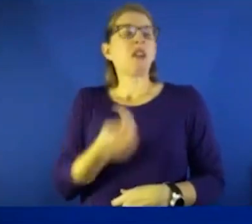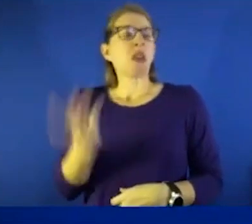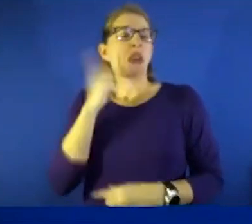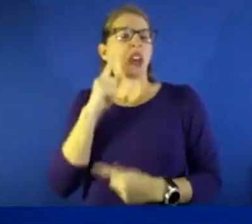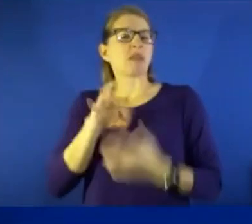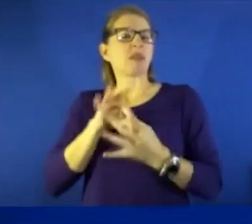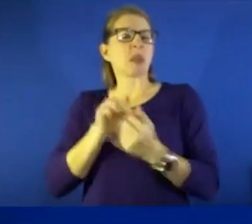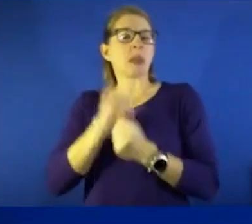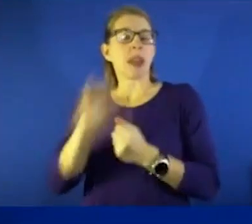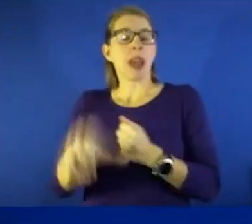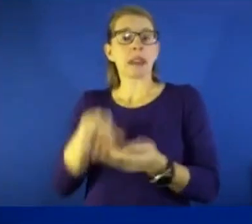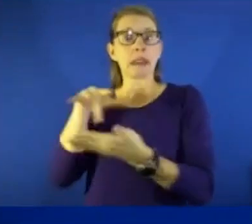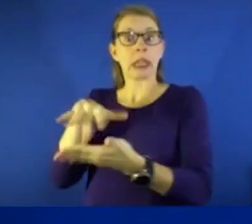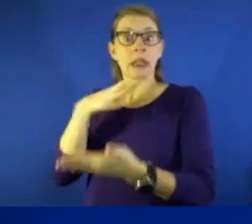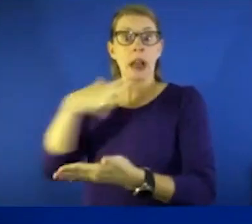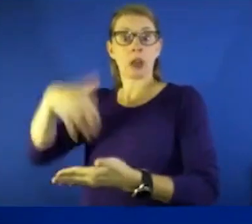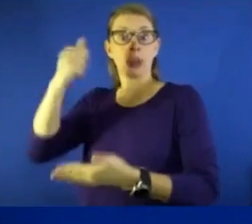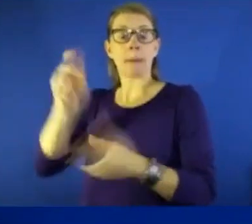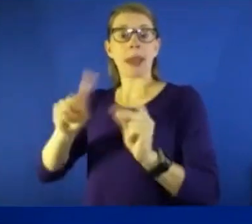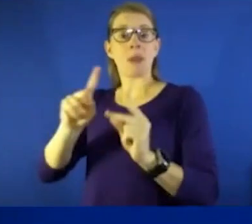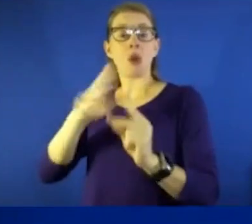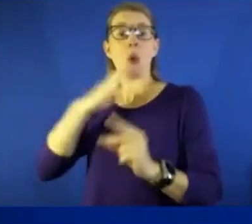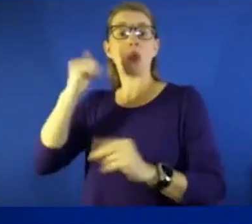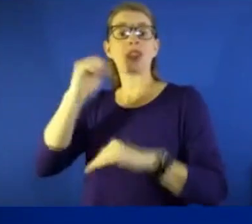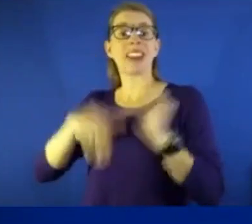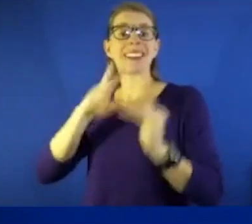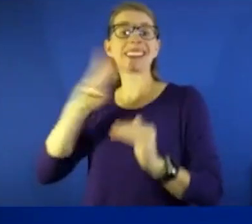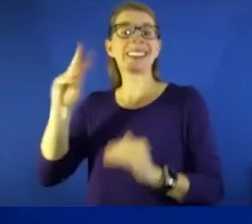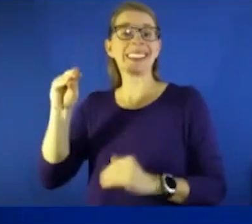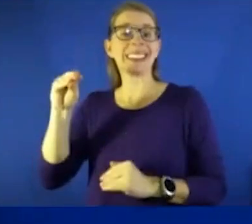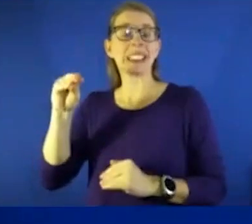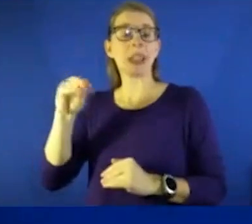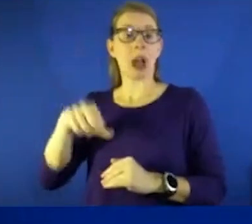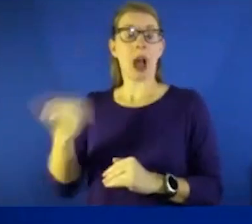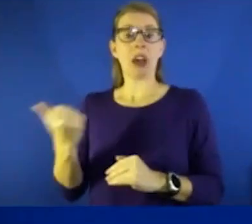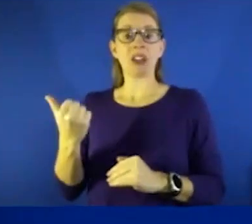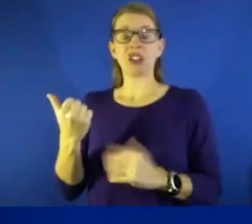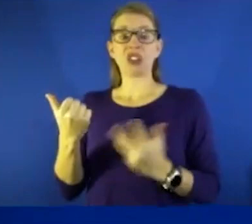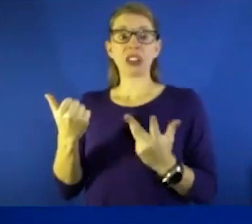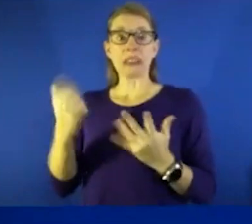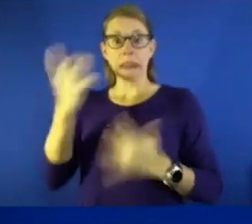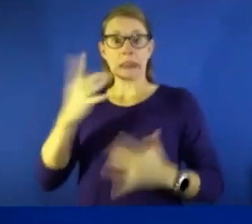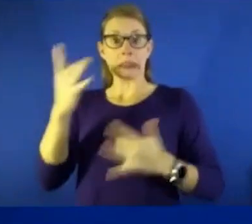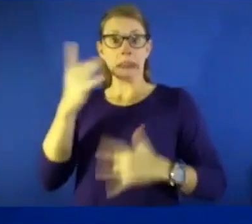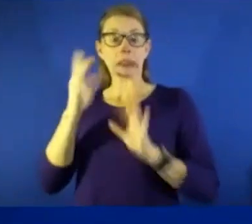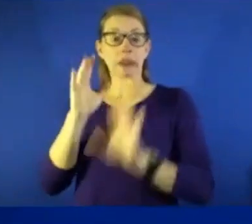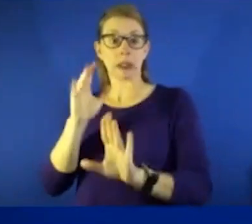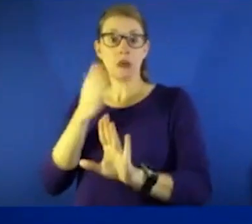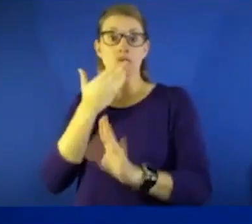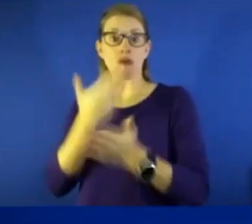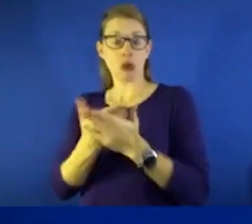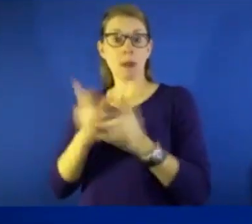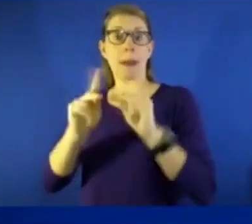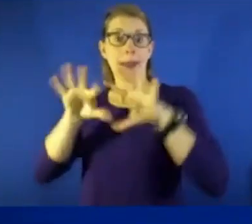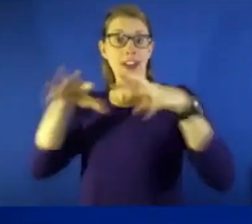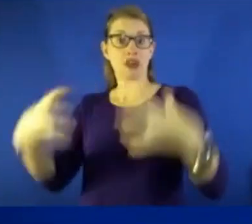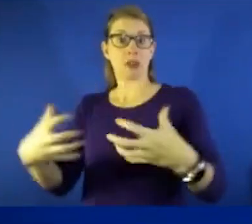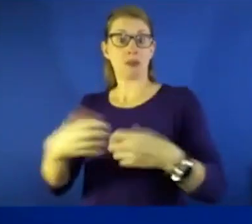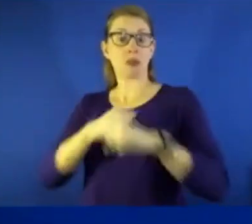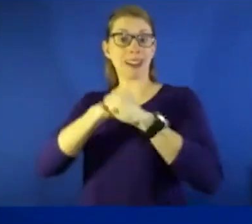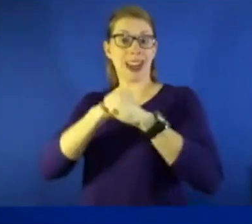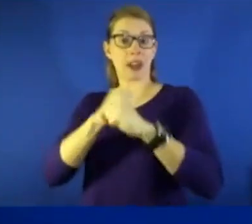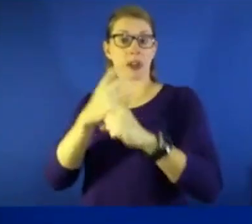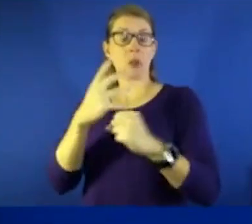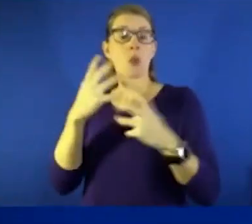elderly, those over 60, or those who have other organ diseases. So that's actually good. That's a population we want to protect. But B, we don't know